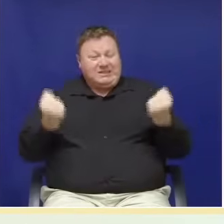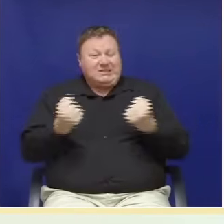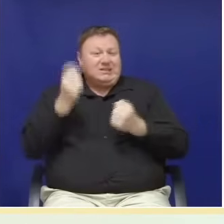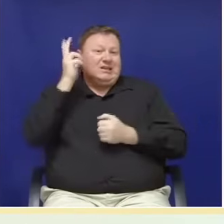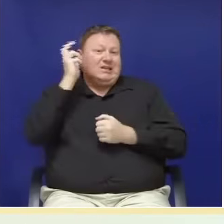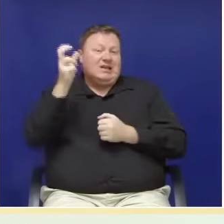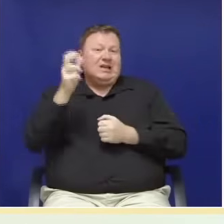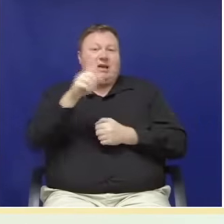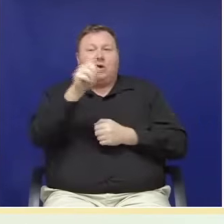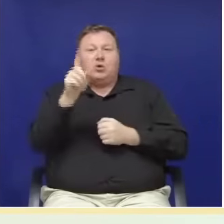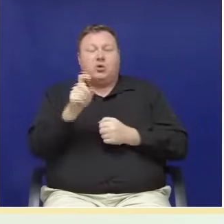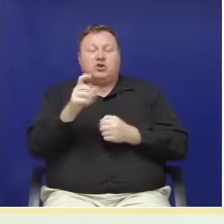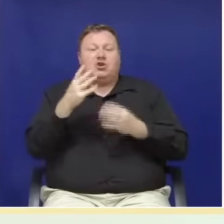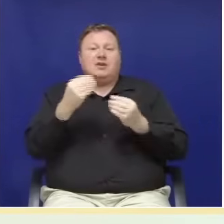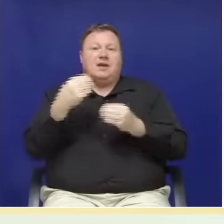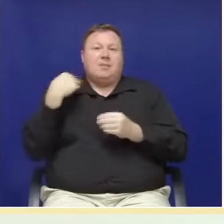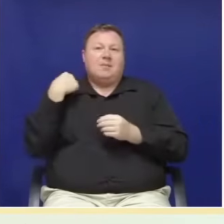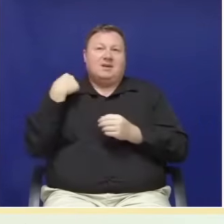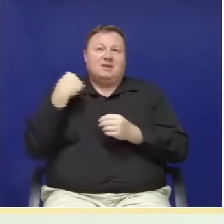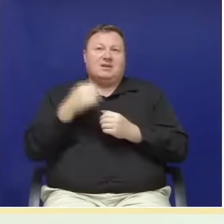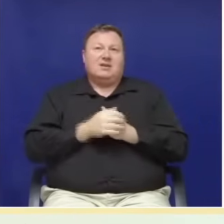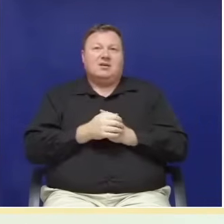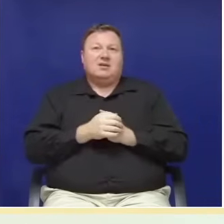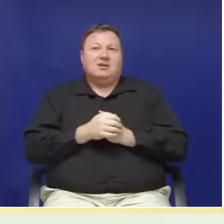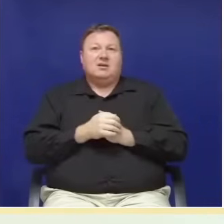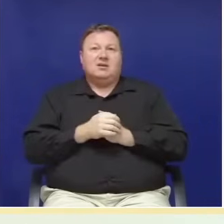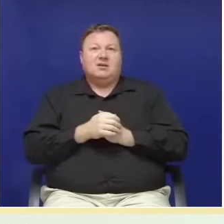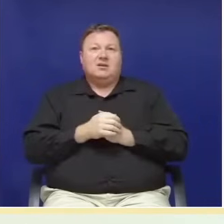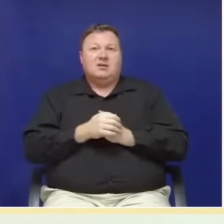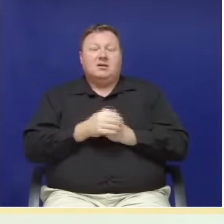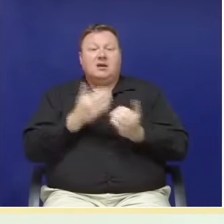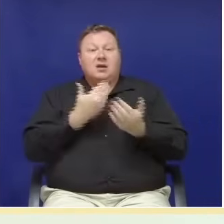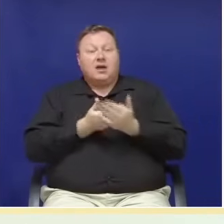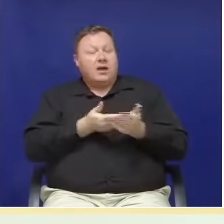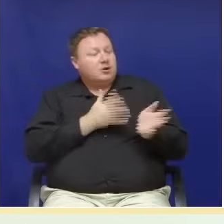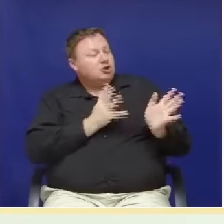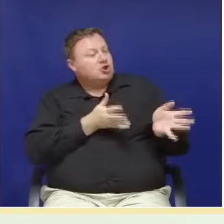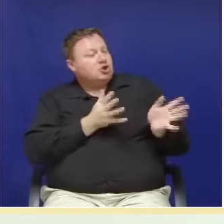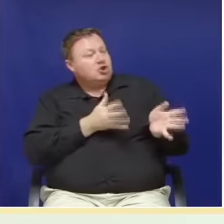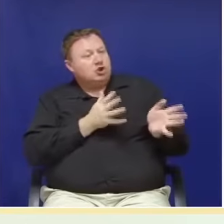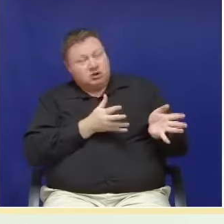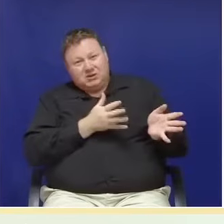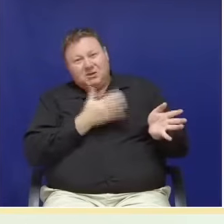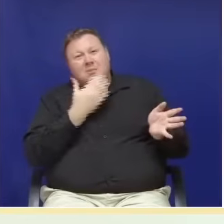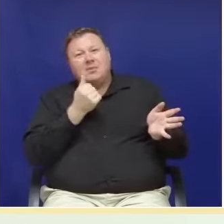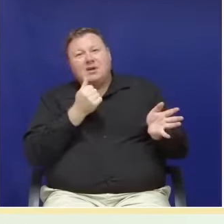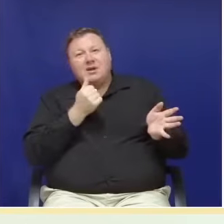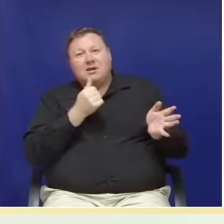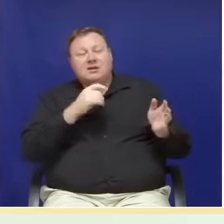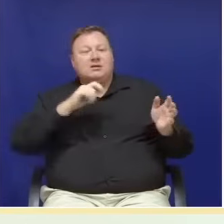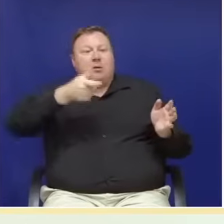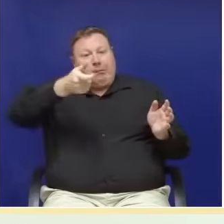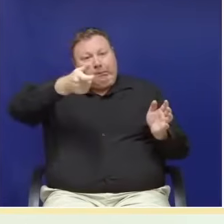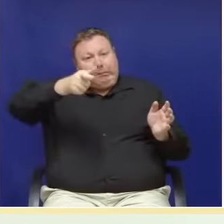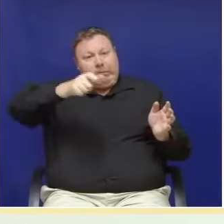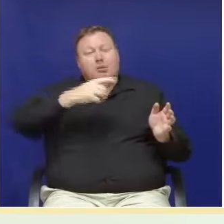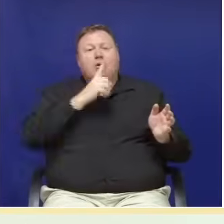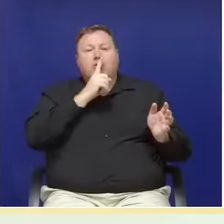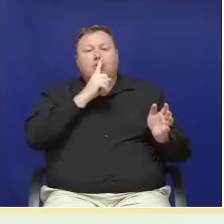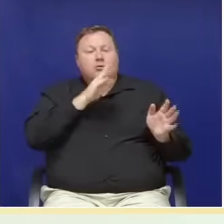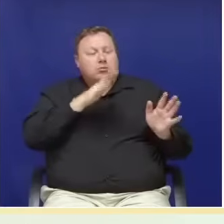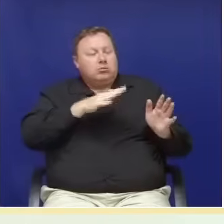the questions and the minister. So you may converse, but please keep the volume down. I'm hearing